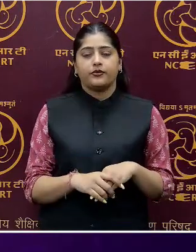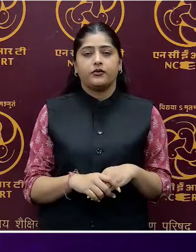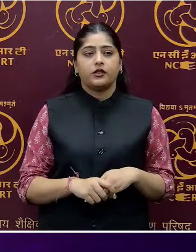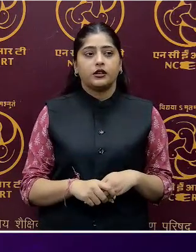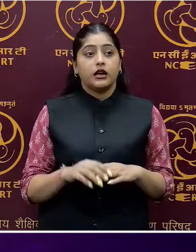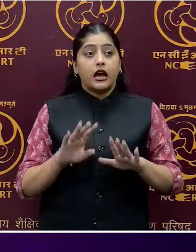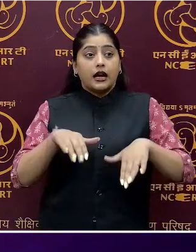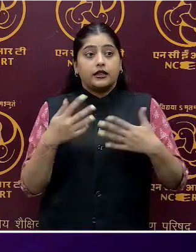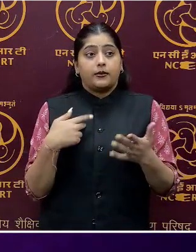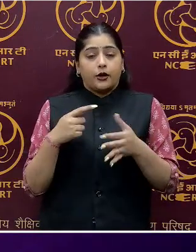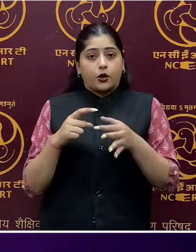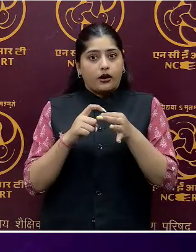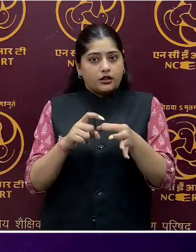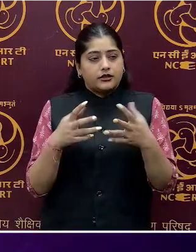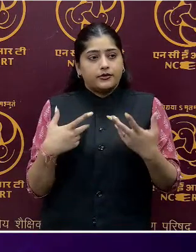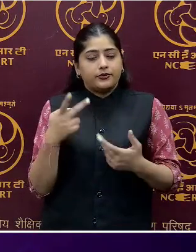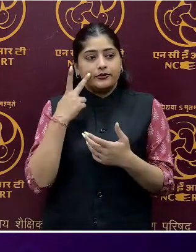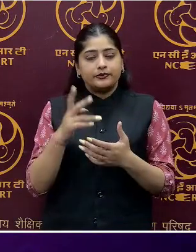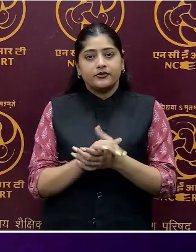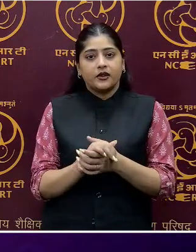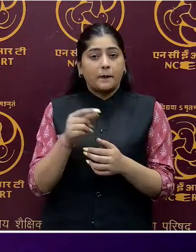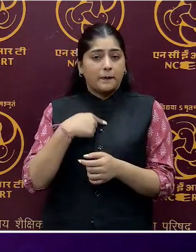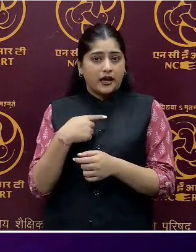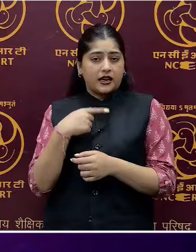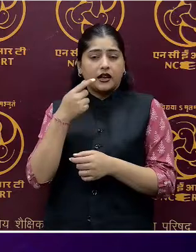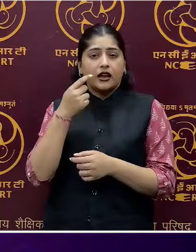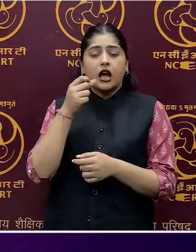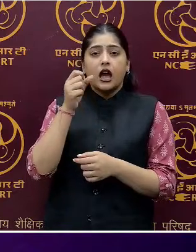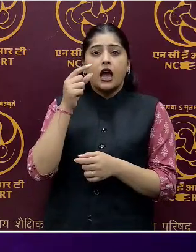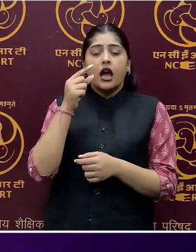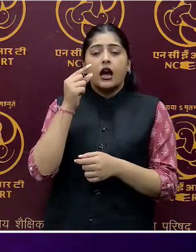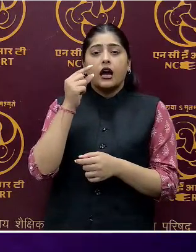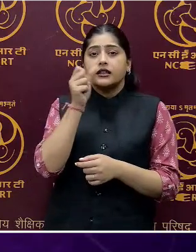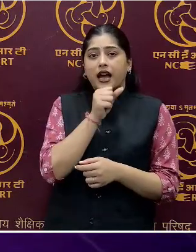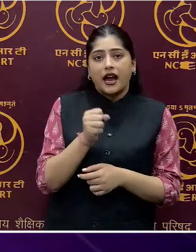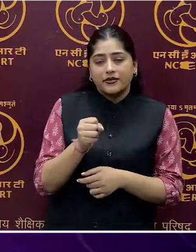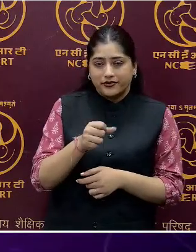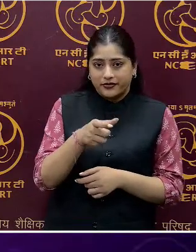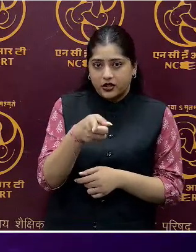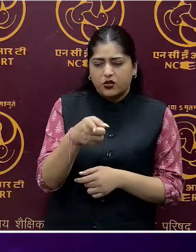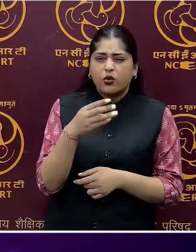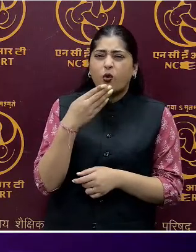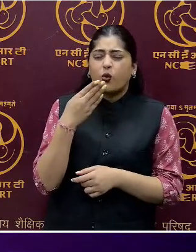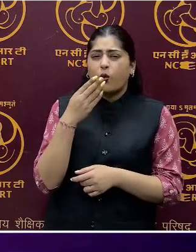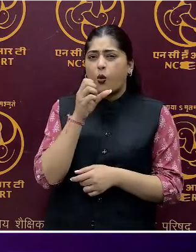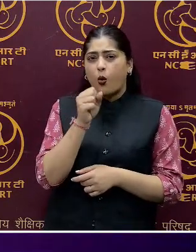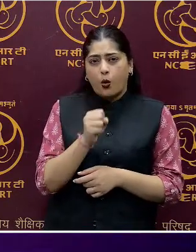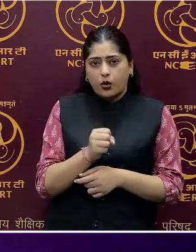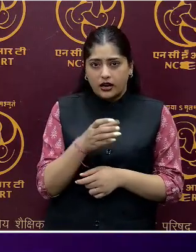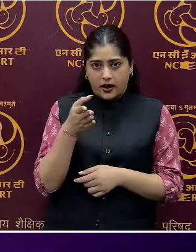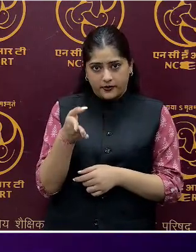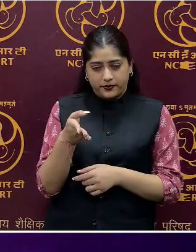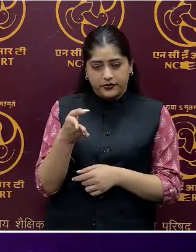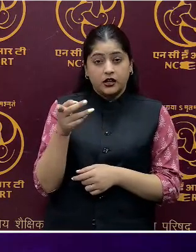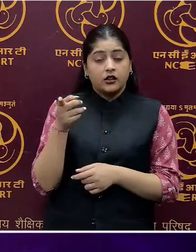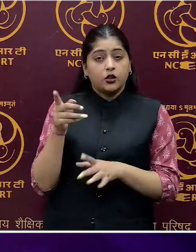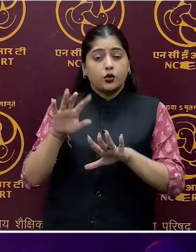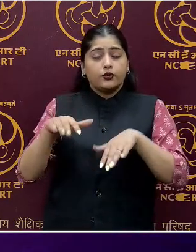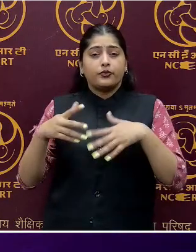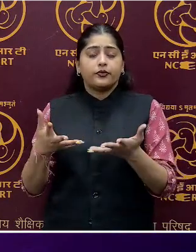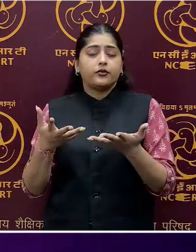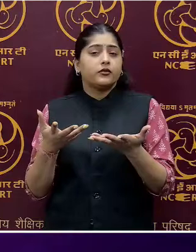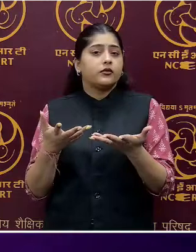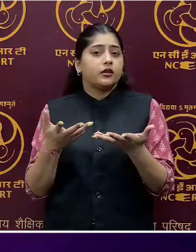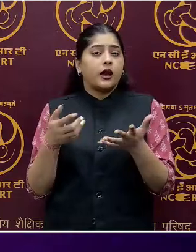question, another sentence is my grandfather is old. Second sentence is he is strong. So the answer could